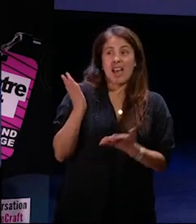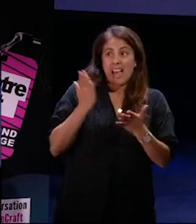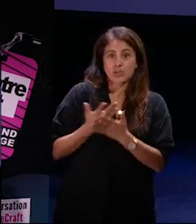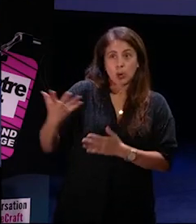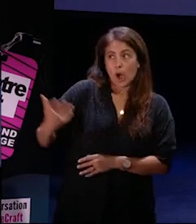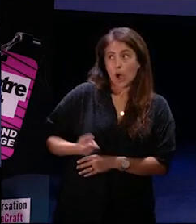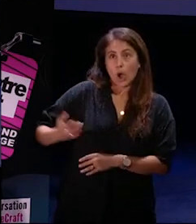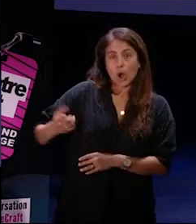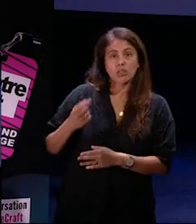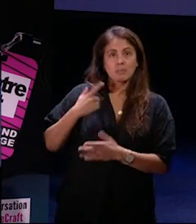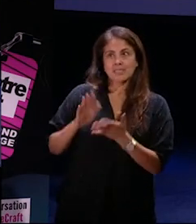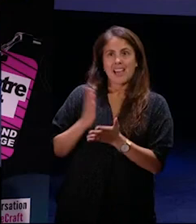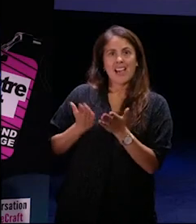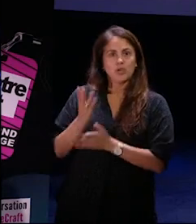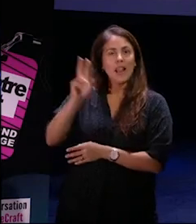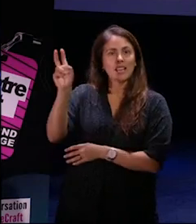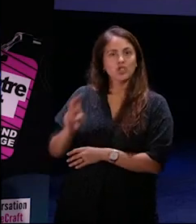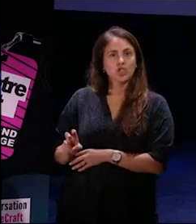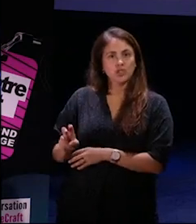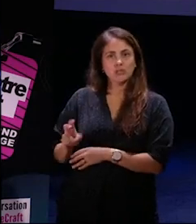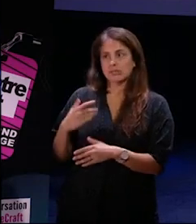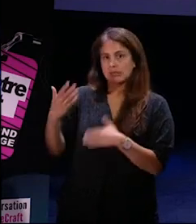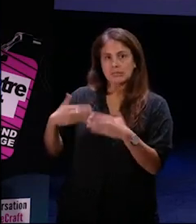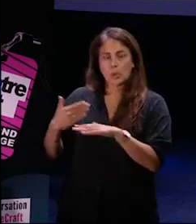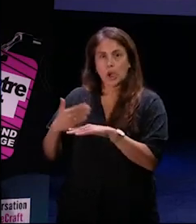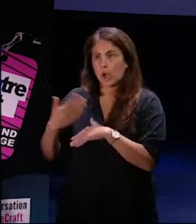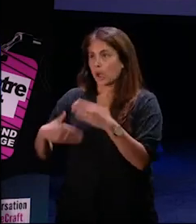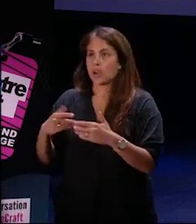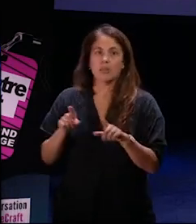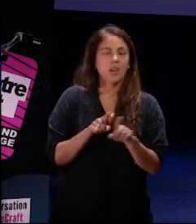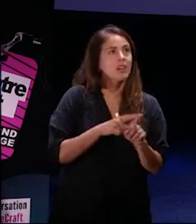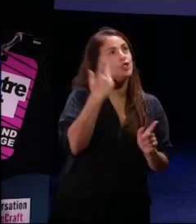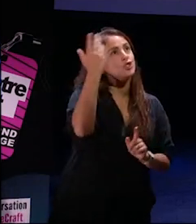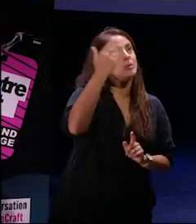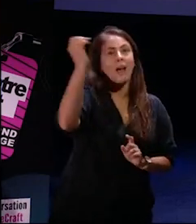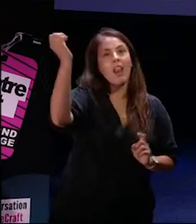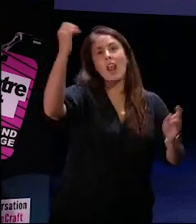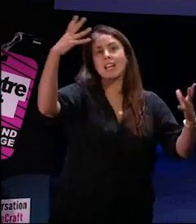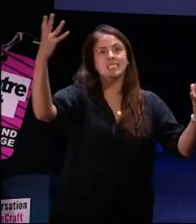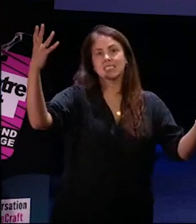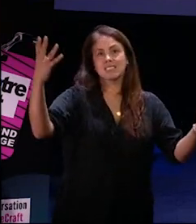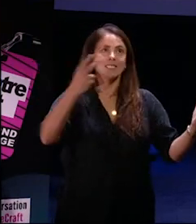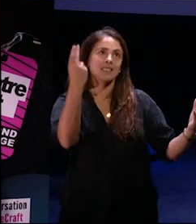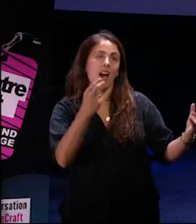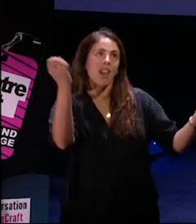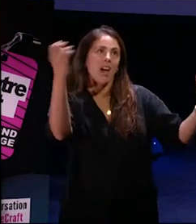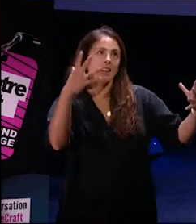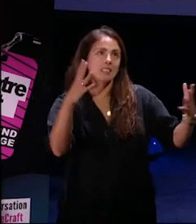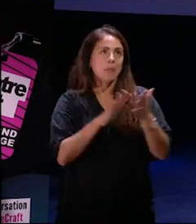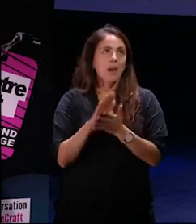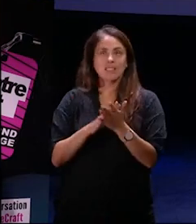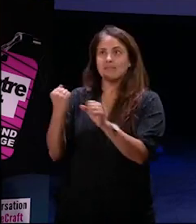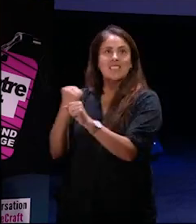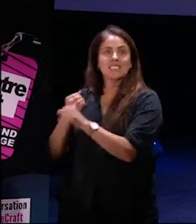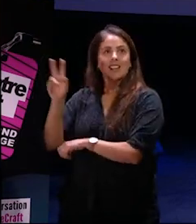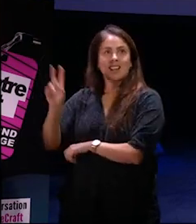earn a living somehow, and you know, I could earn a living rigging lights while I was dreaming about, you know, designing lights. So, but